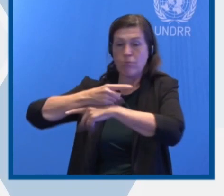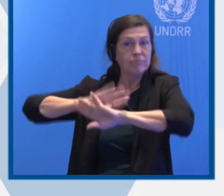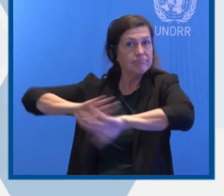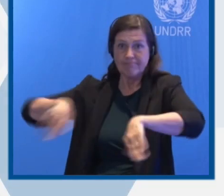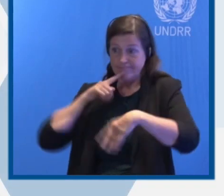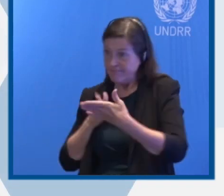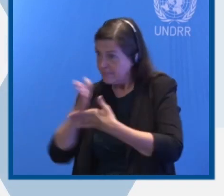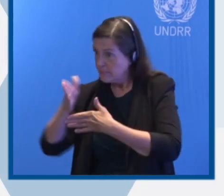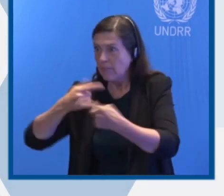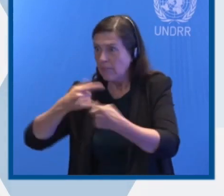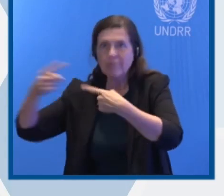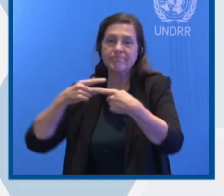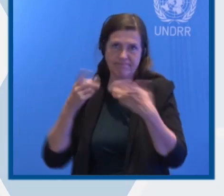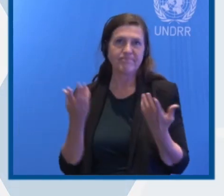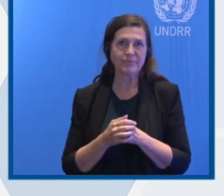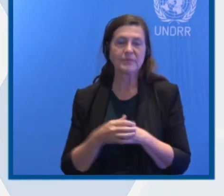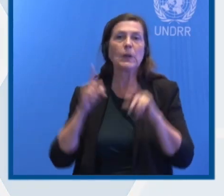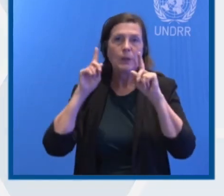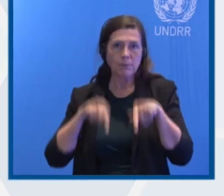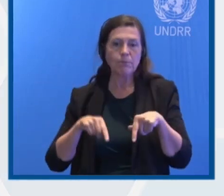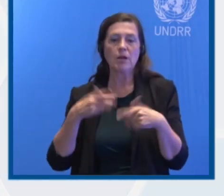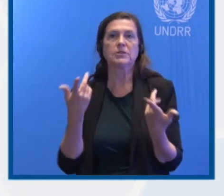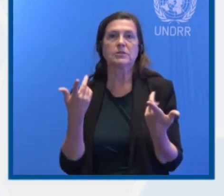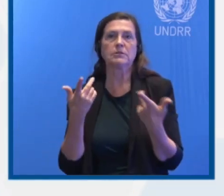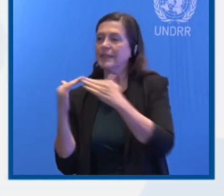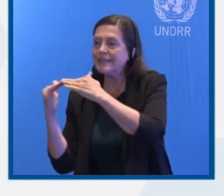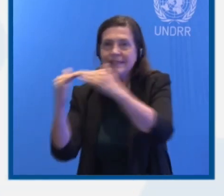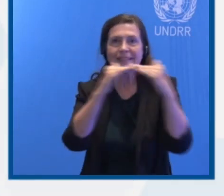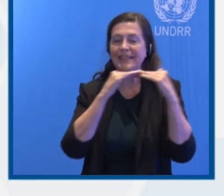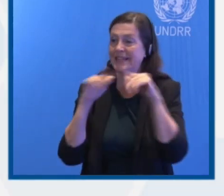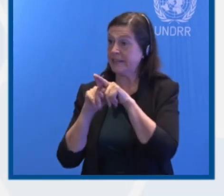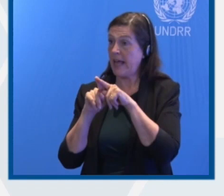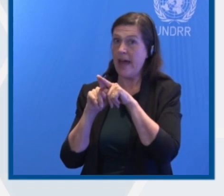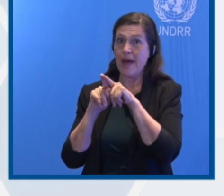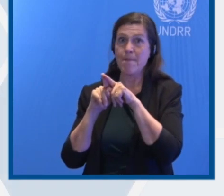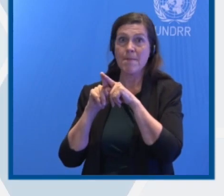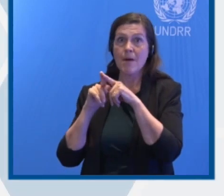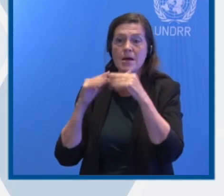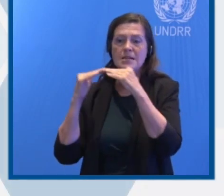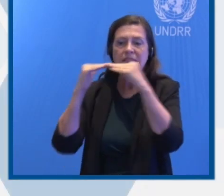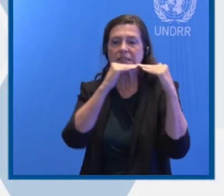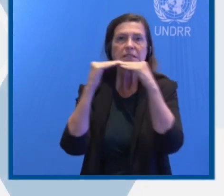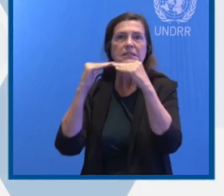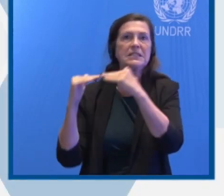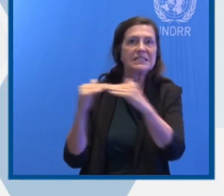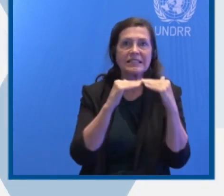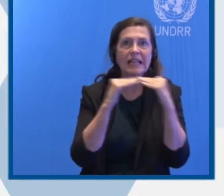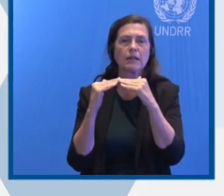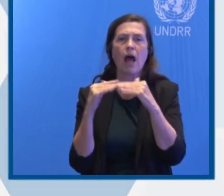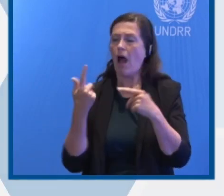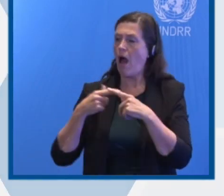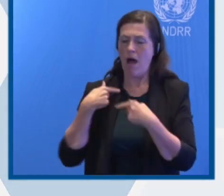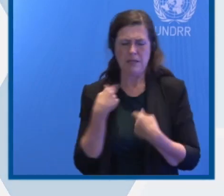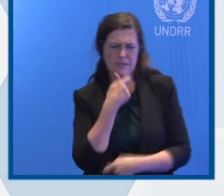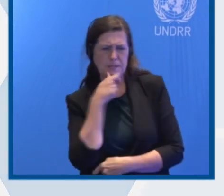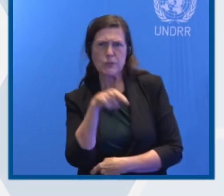there is other point. We should use standard about risk assessment,